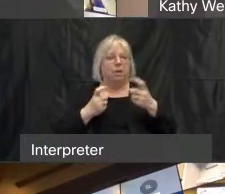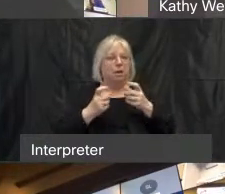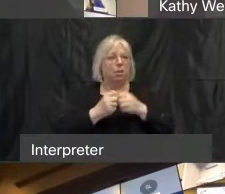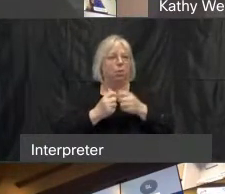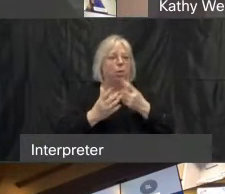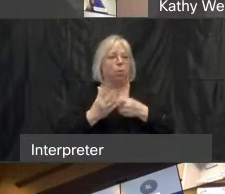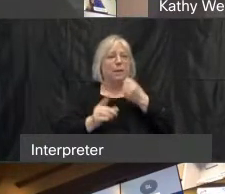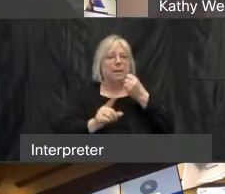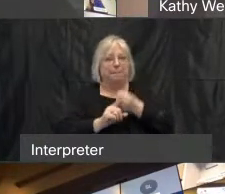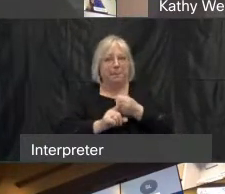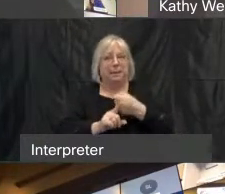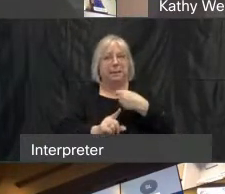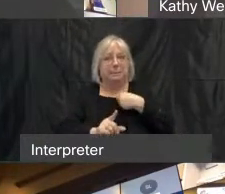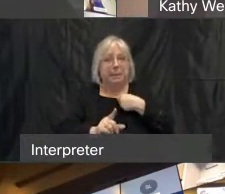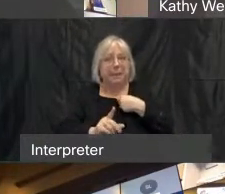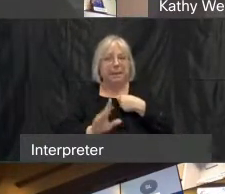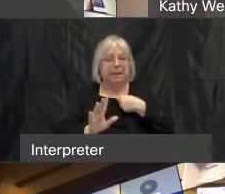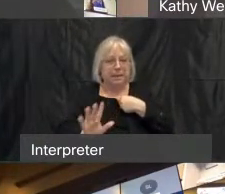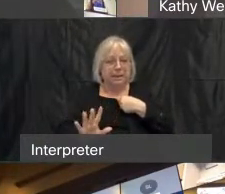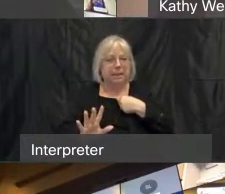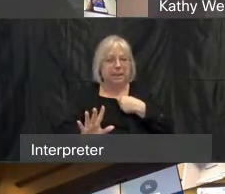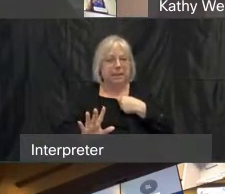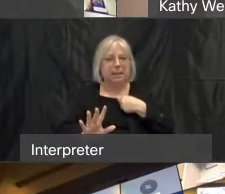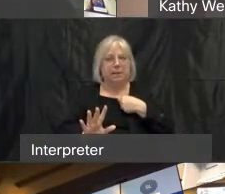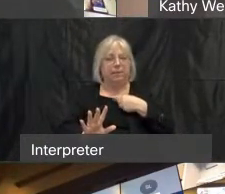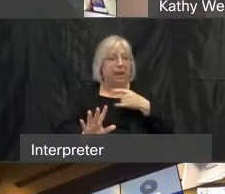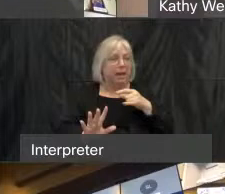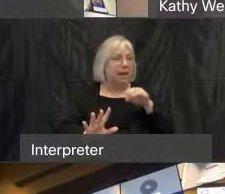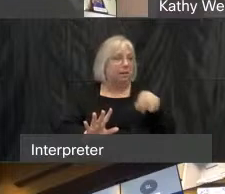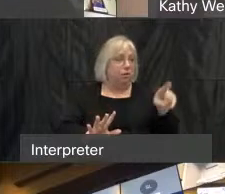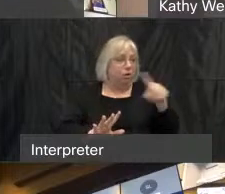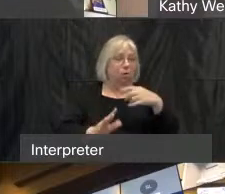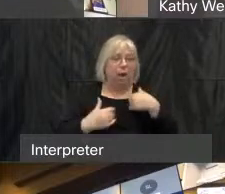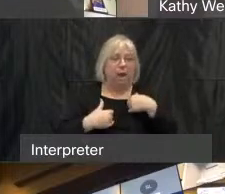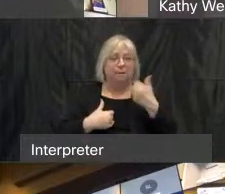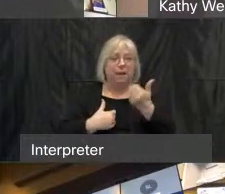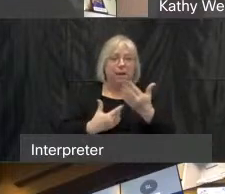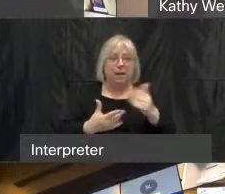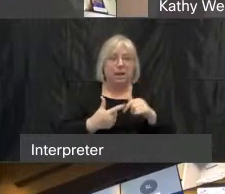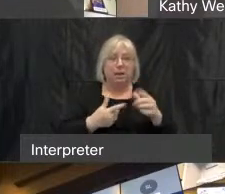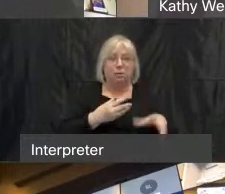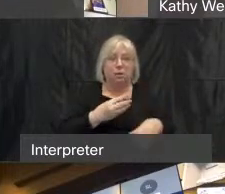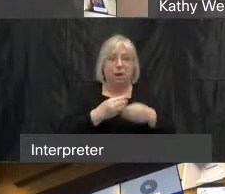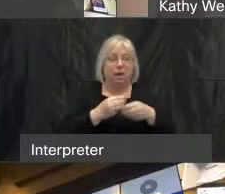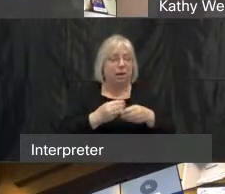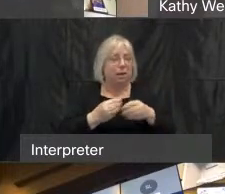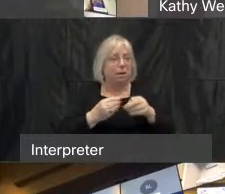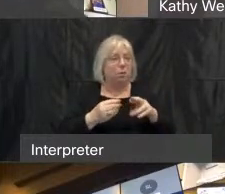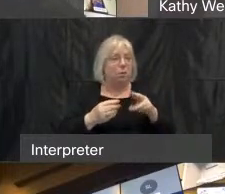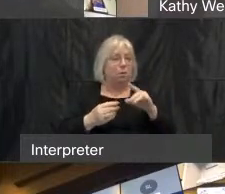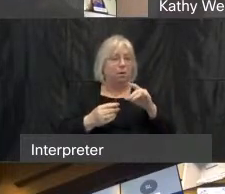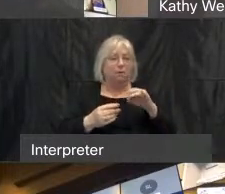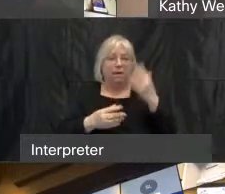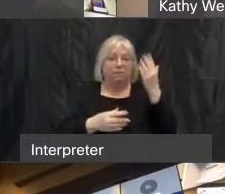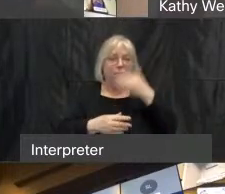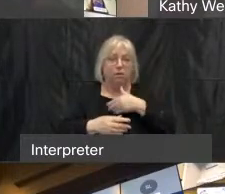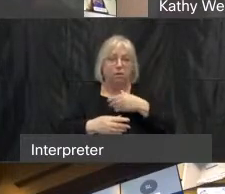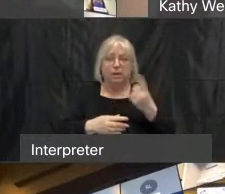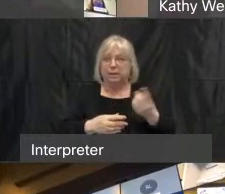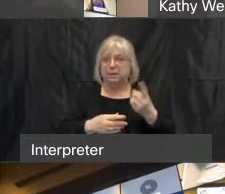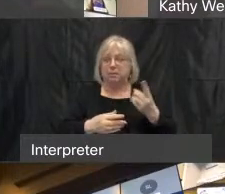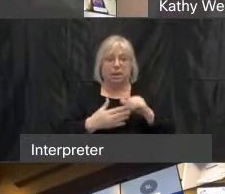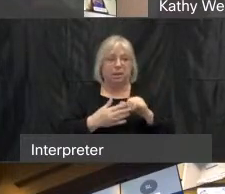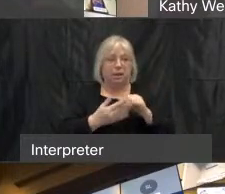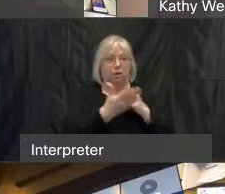what's impacting me, and if you all have anything y'all want to add in there, or if I missed something, let me